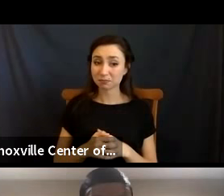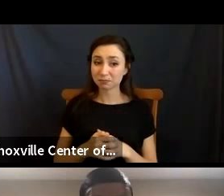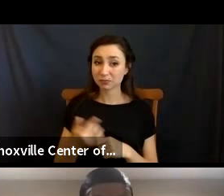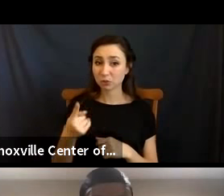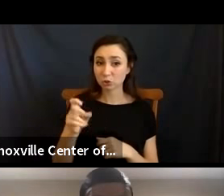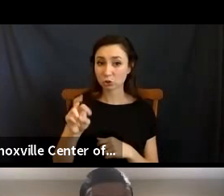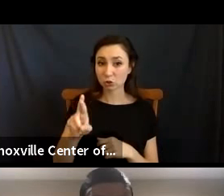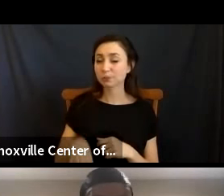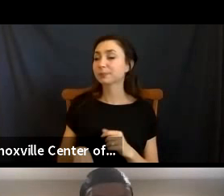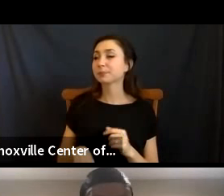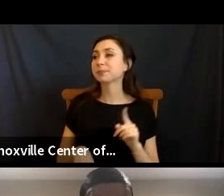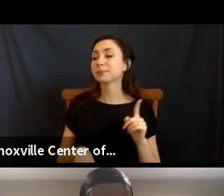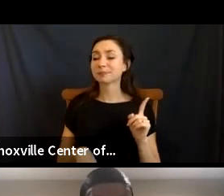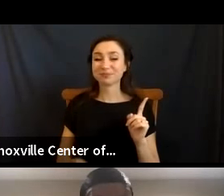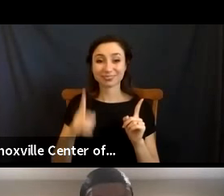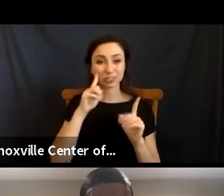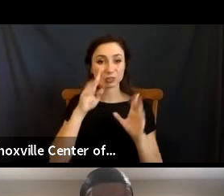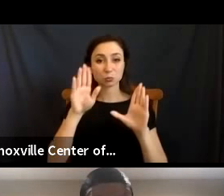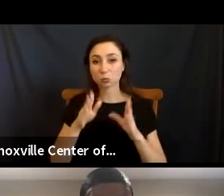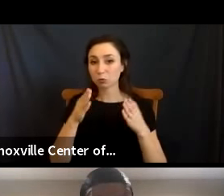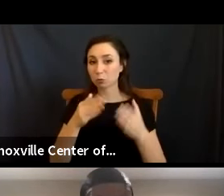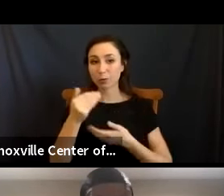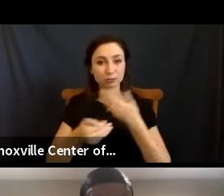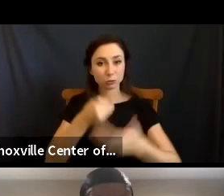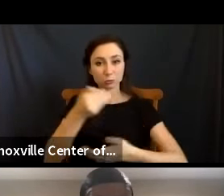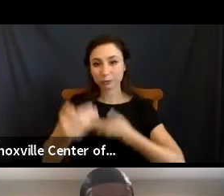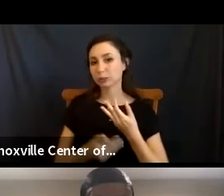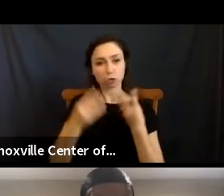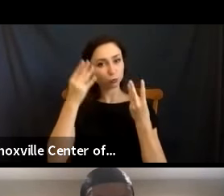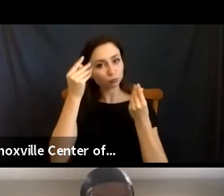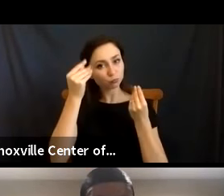I think that's a great way to proceed.